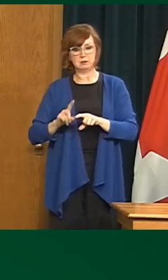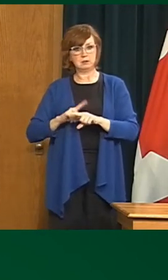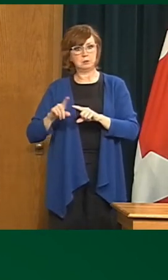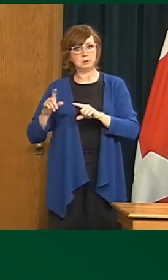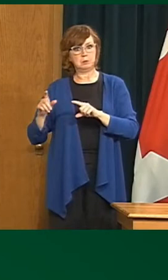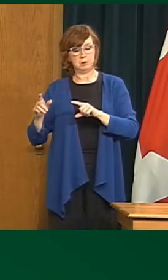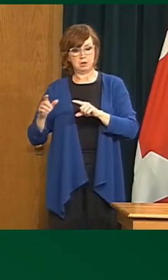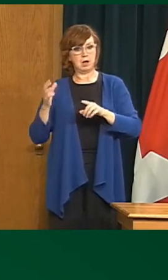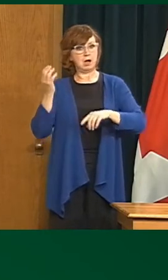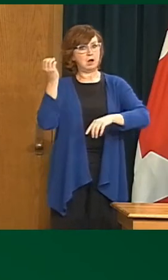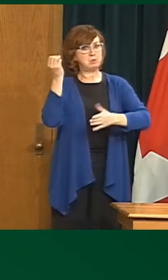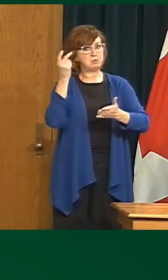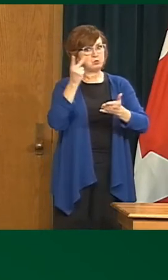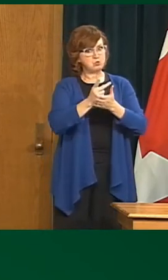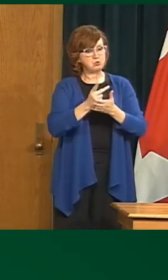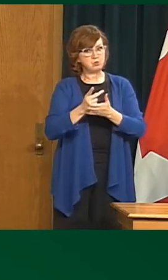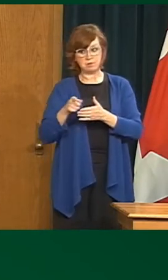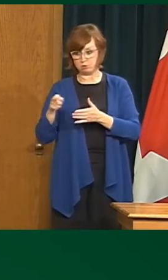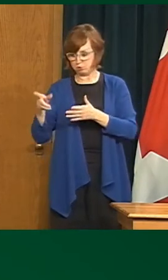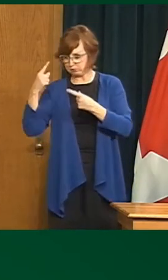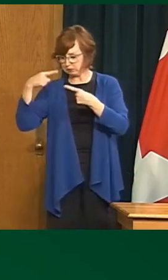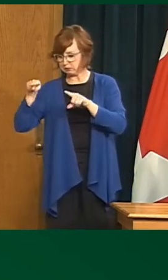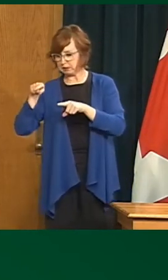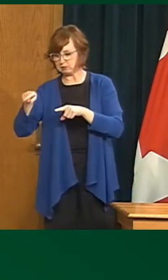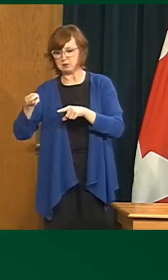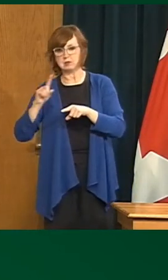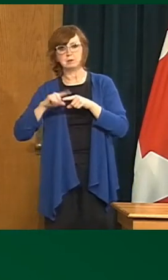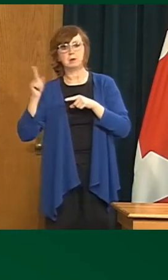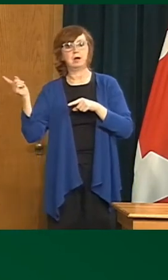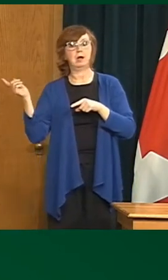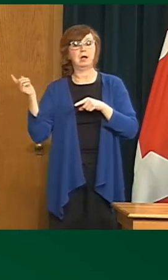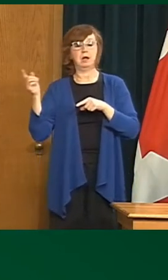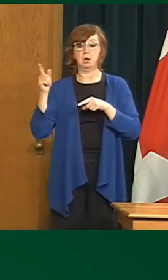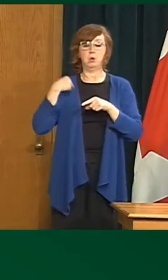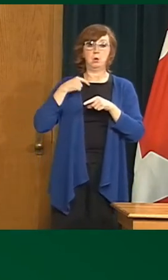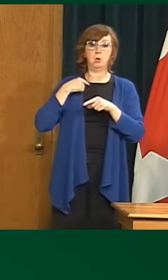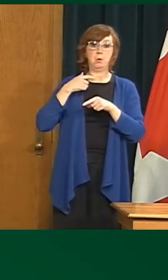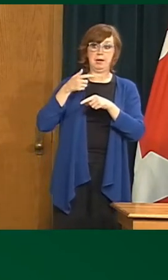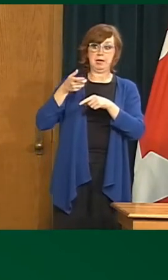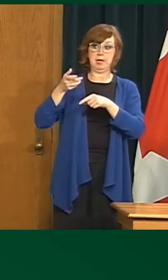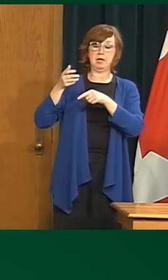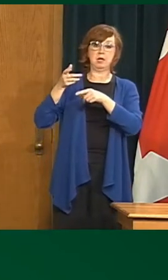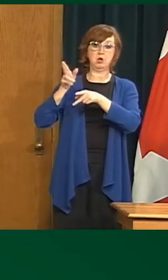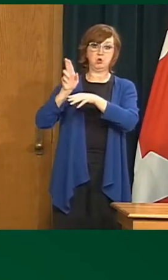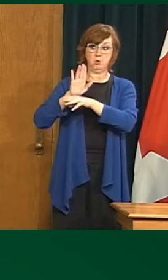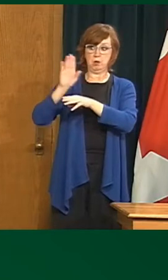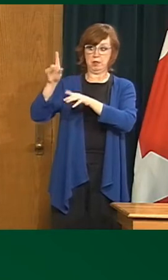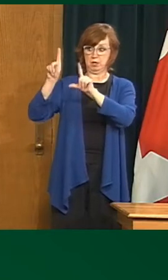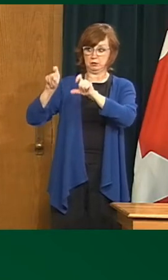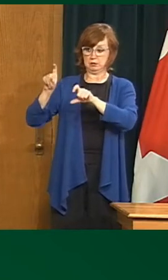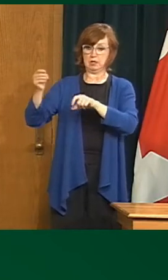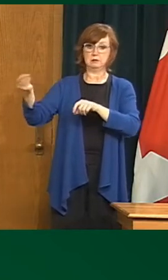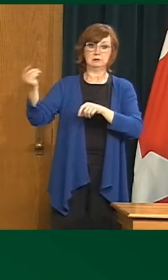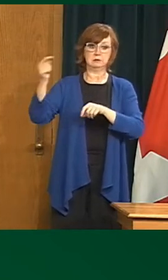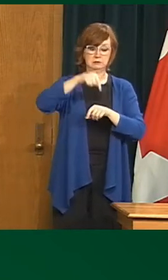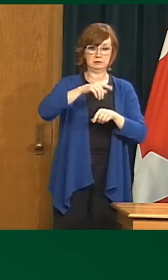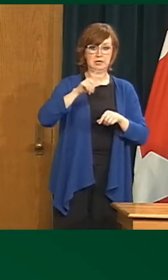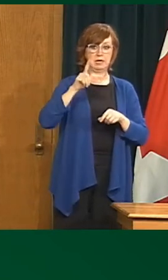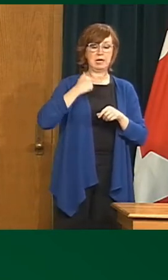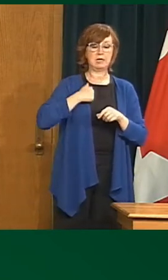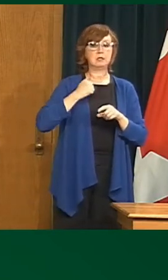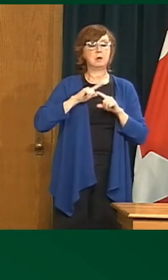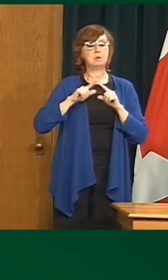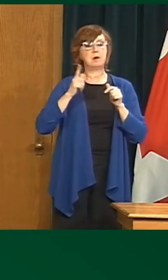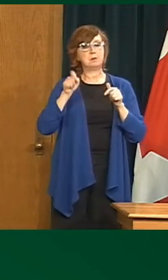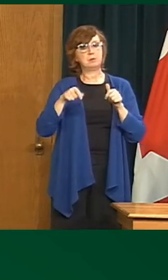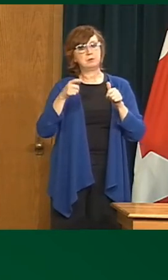So that is done by Health Canada in partnership with laboratories throughout the country. And then now that tests are